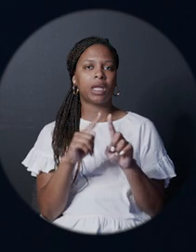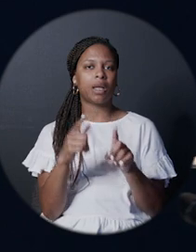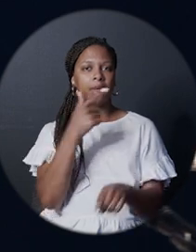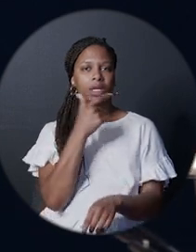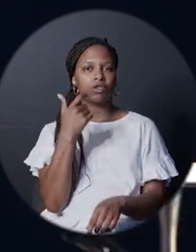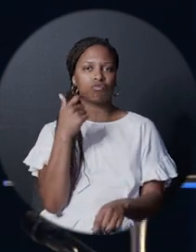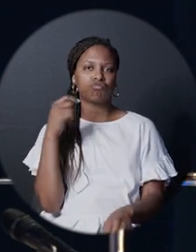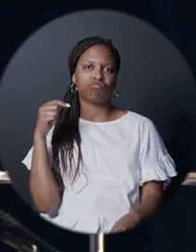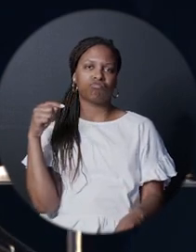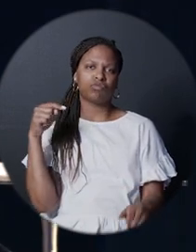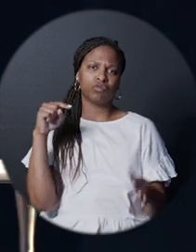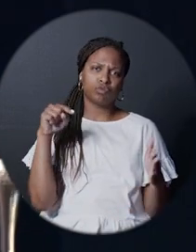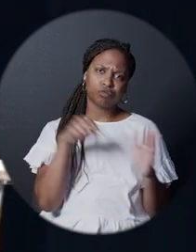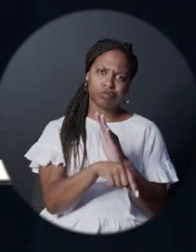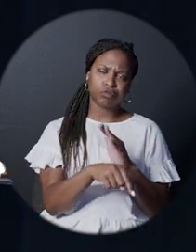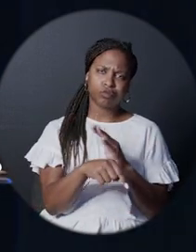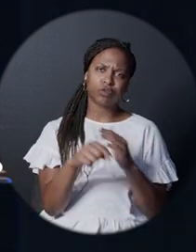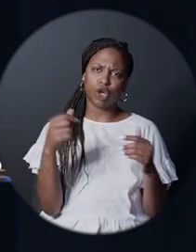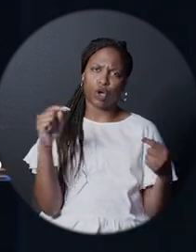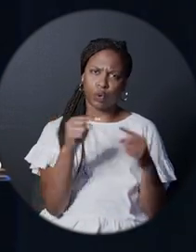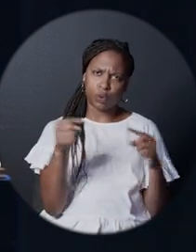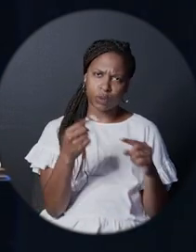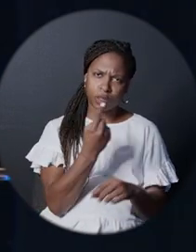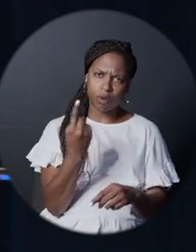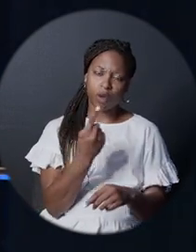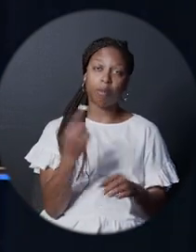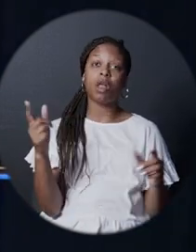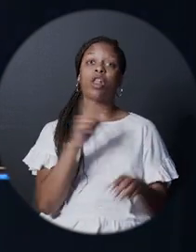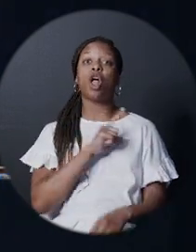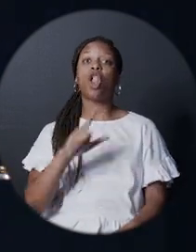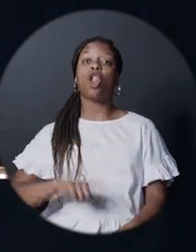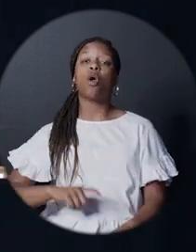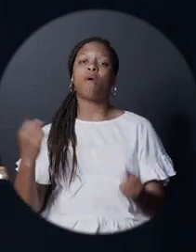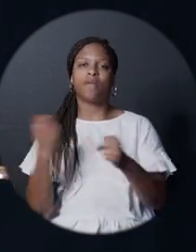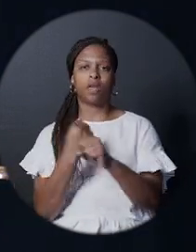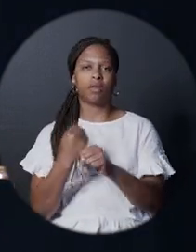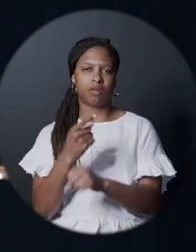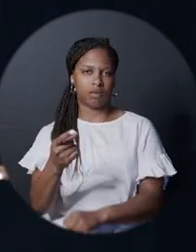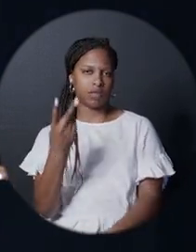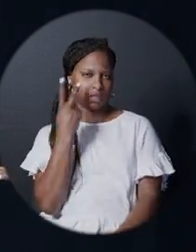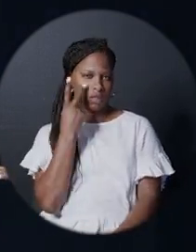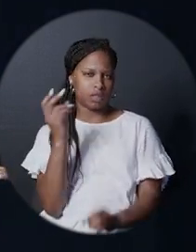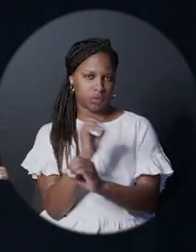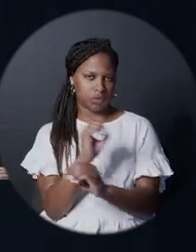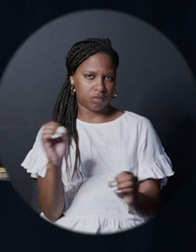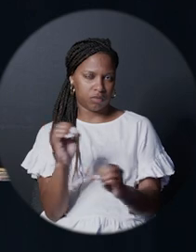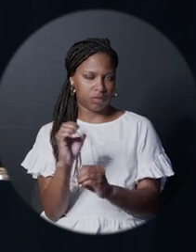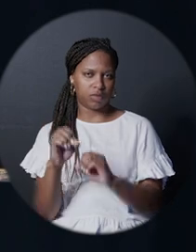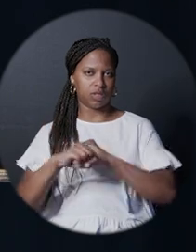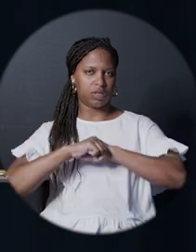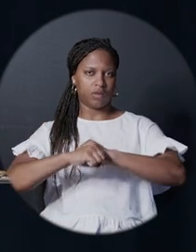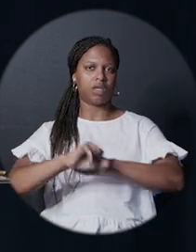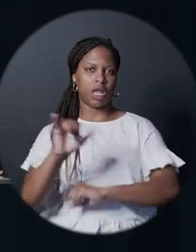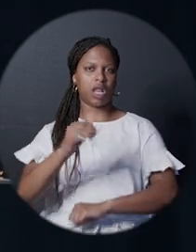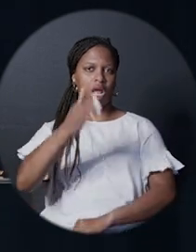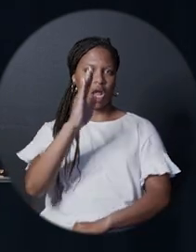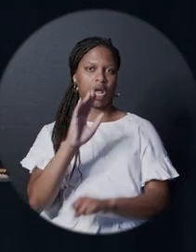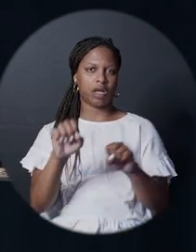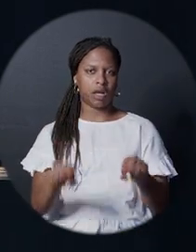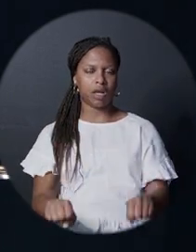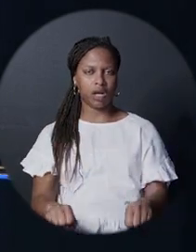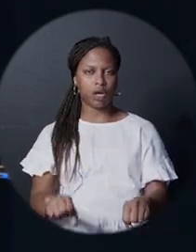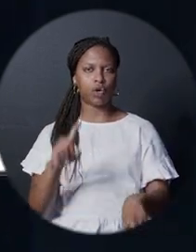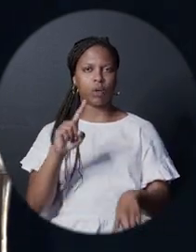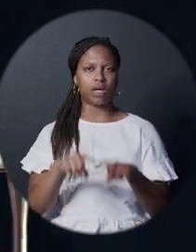one to mess with, but not because you can stab somebody, but because the Lord will fight your battles. Now, you ain't seen nobody defend you like